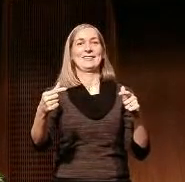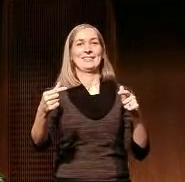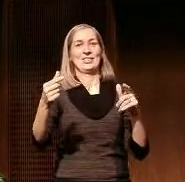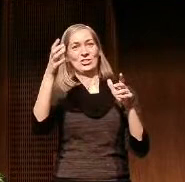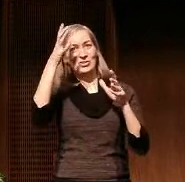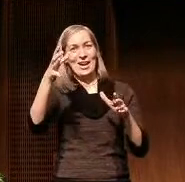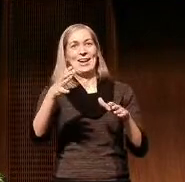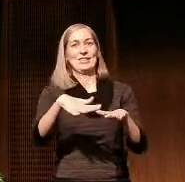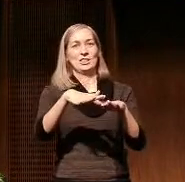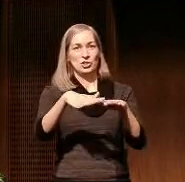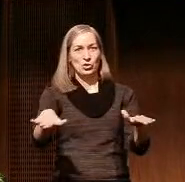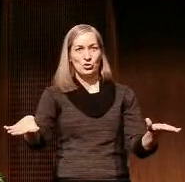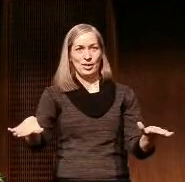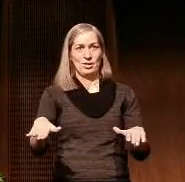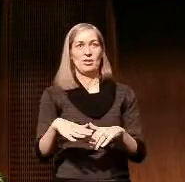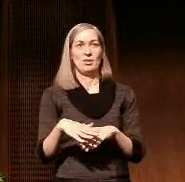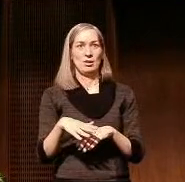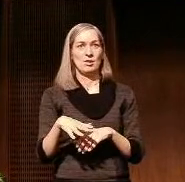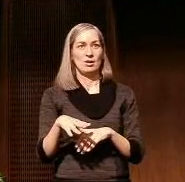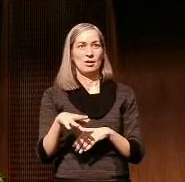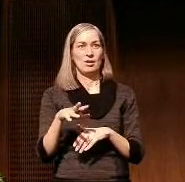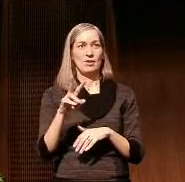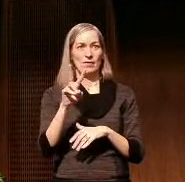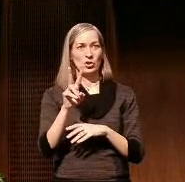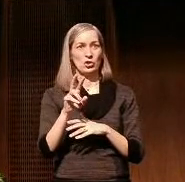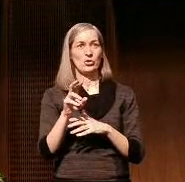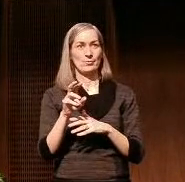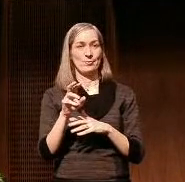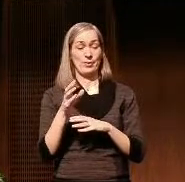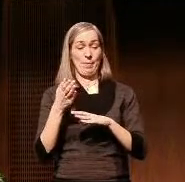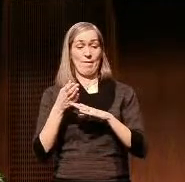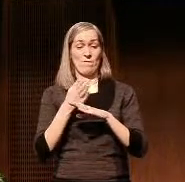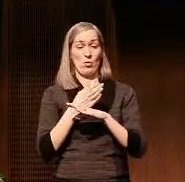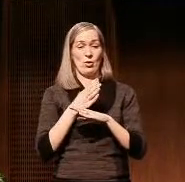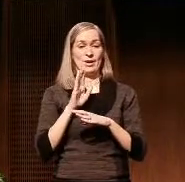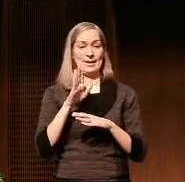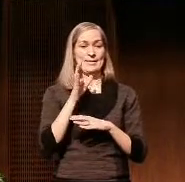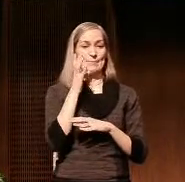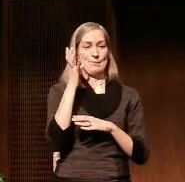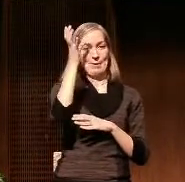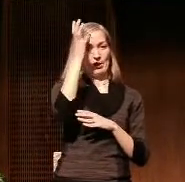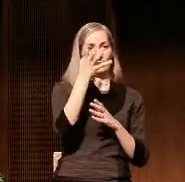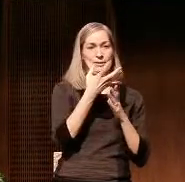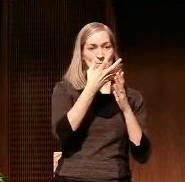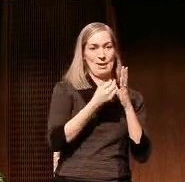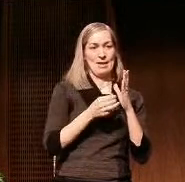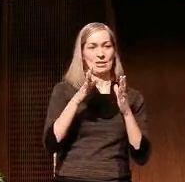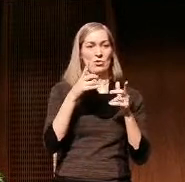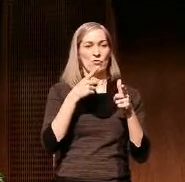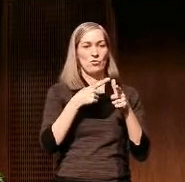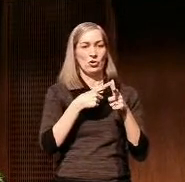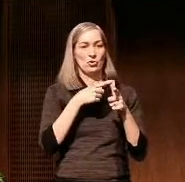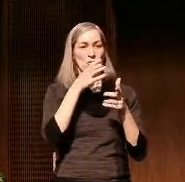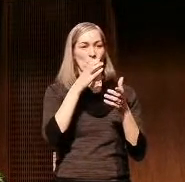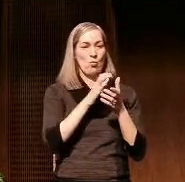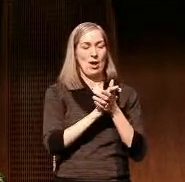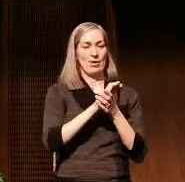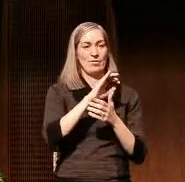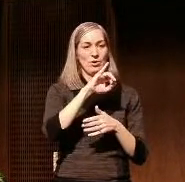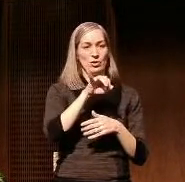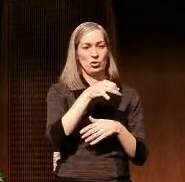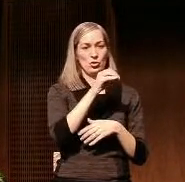great-grandchildren. Virgil was preceded in death by his parents, his first wife Joy